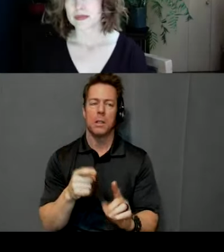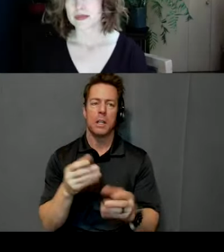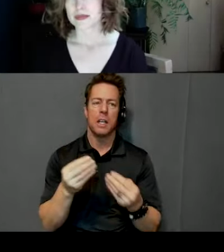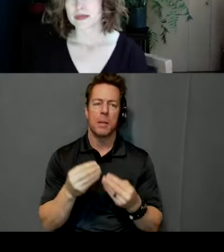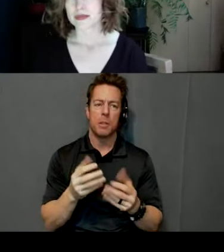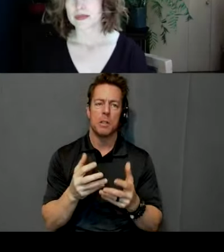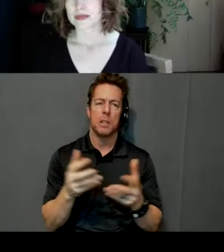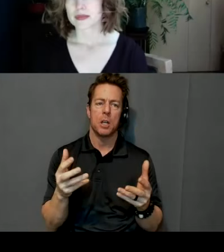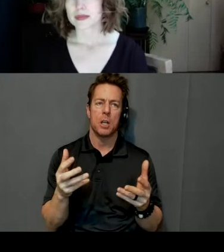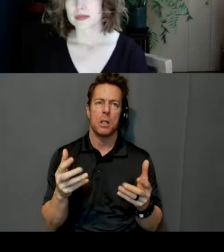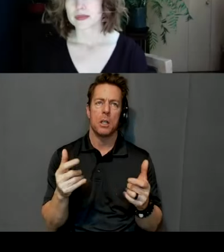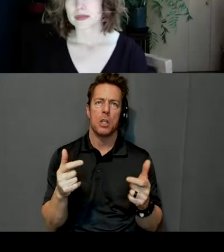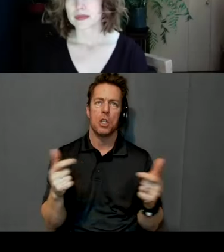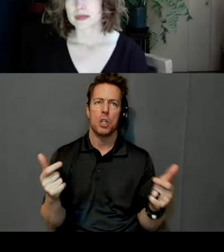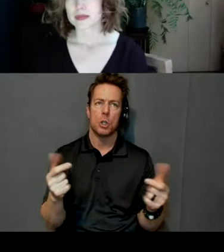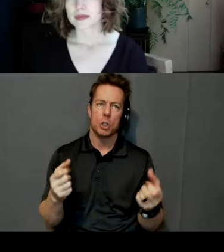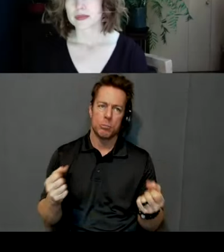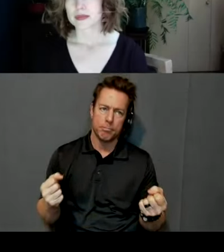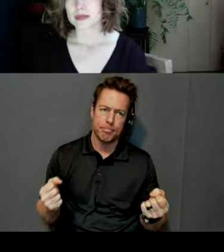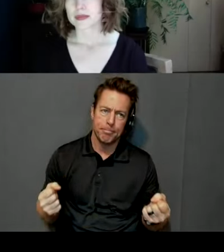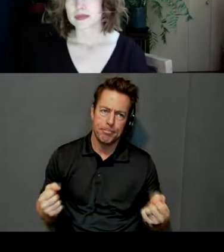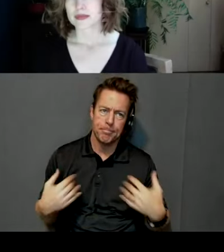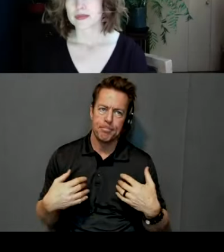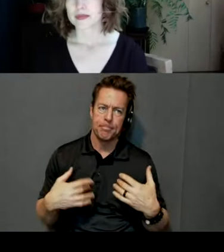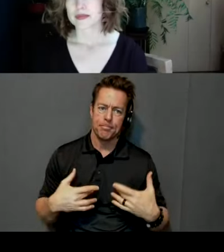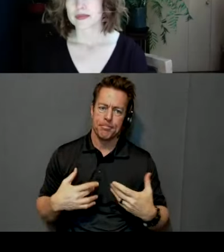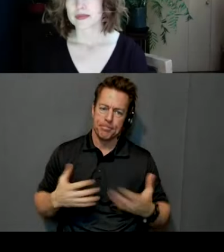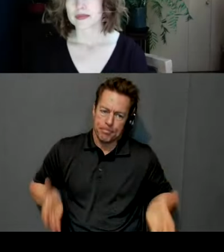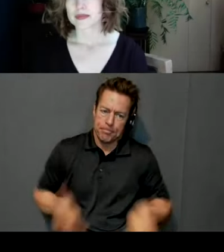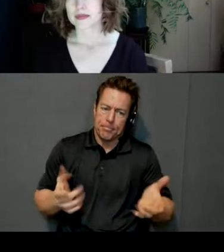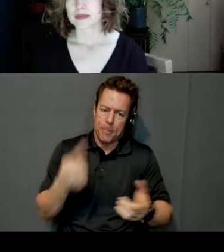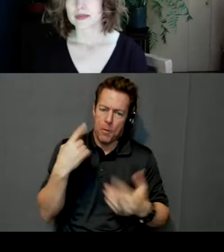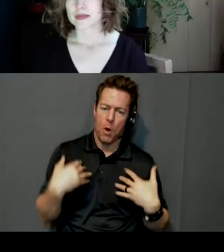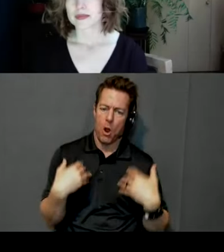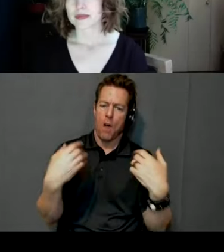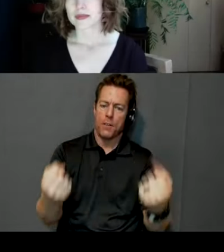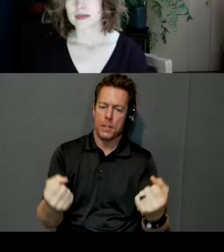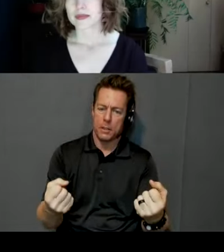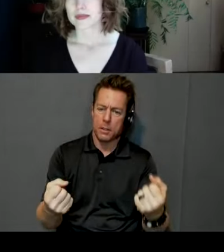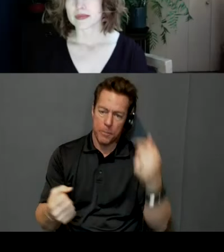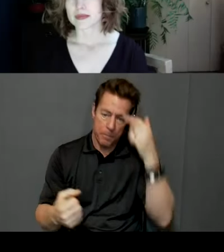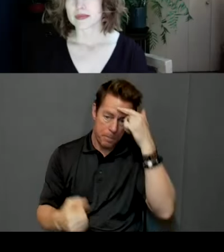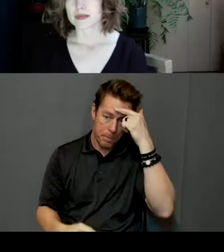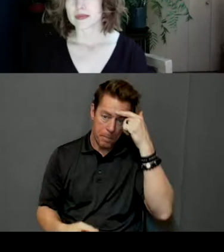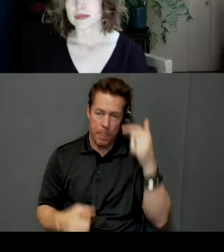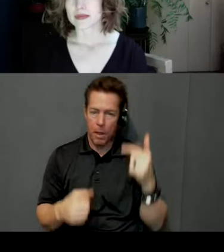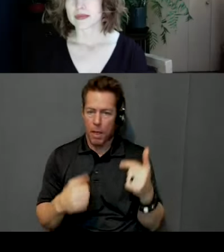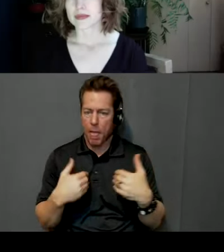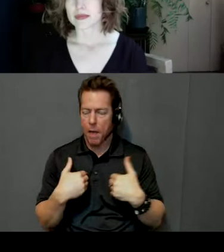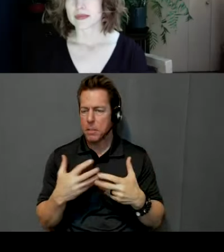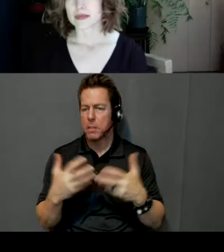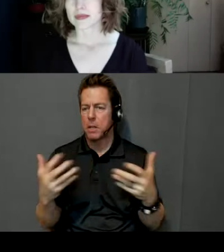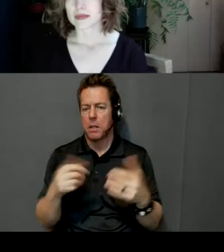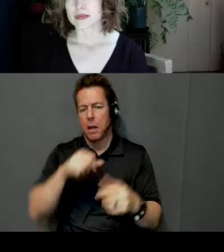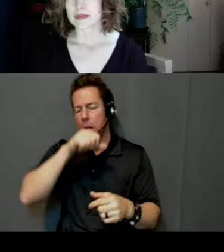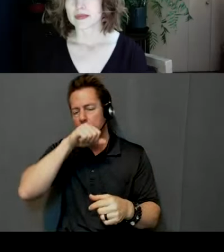such a huge boost of confidence. I think I just have such a love